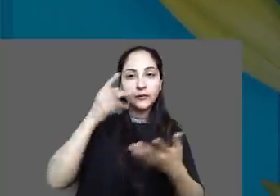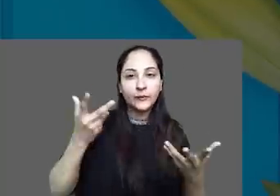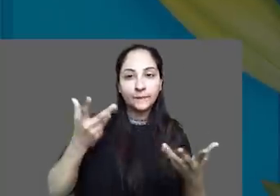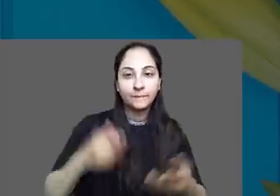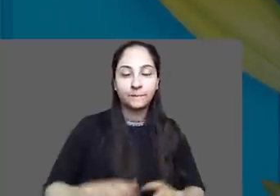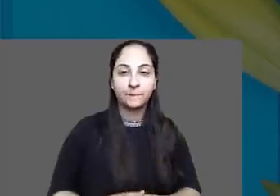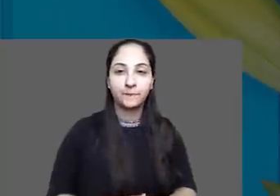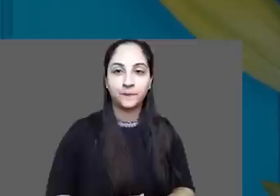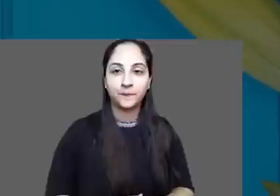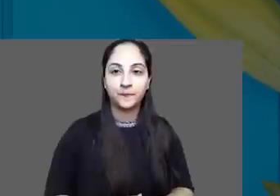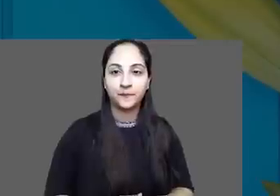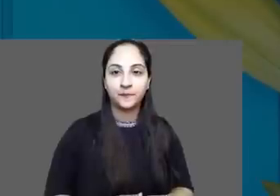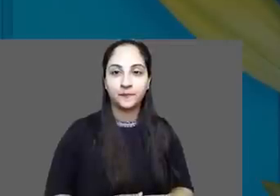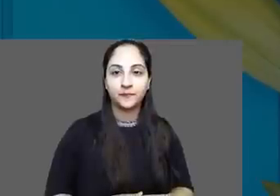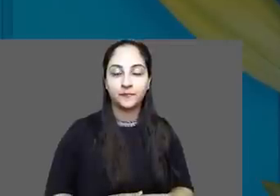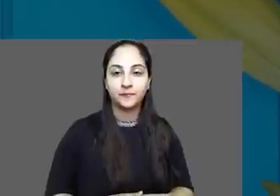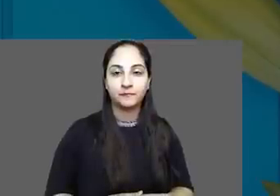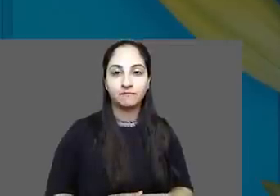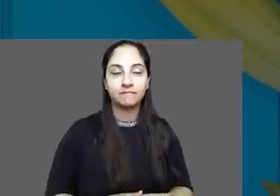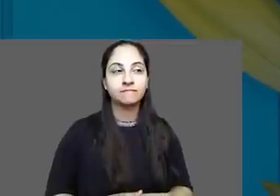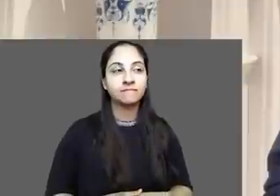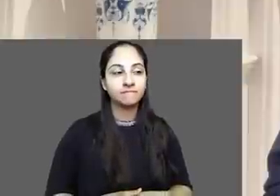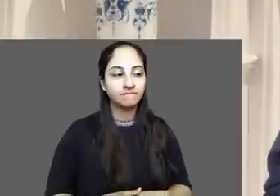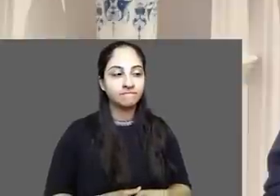is your biggest lesson that you've learned this year.